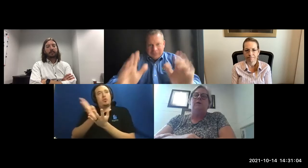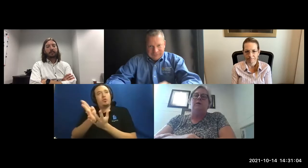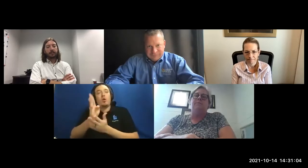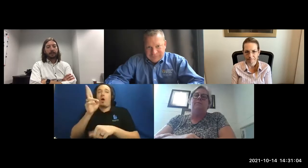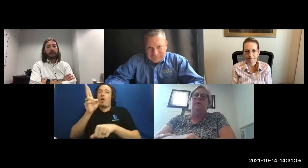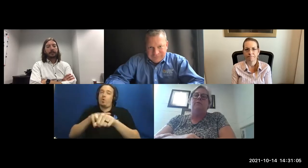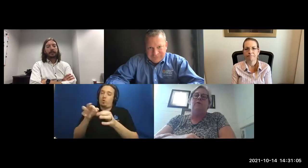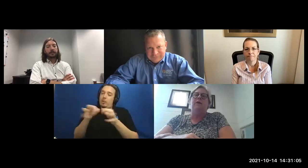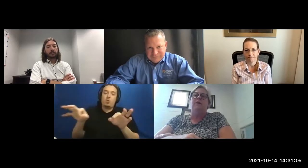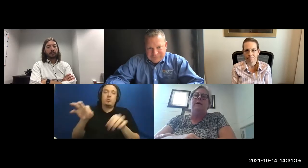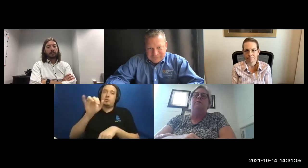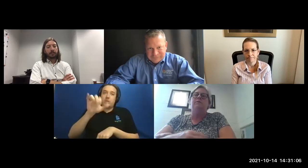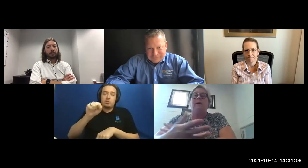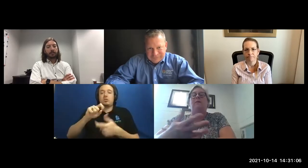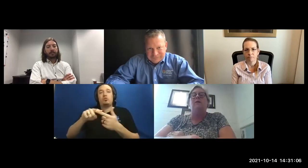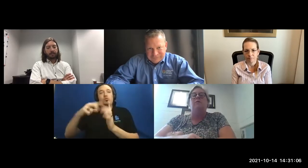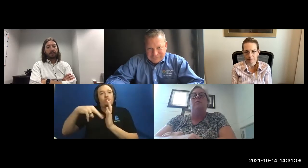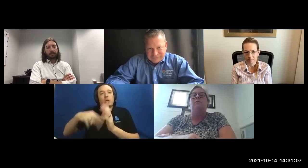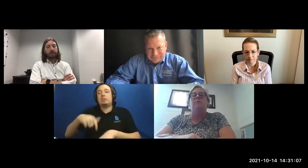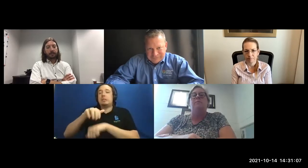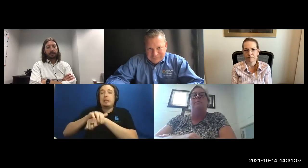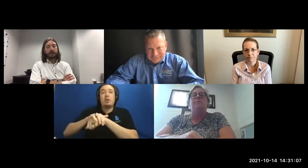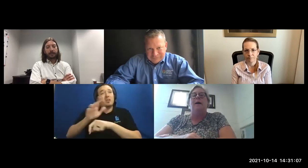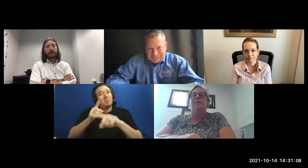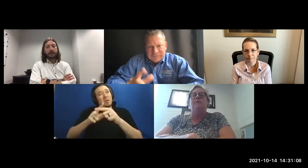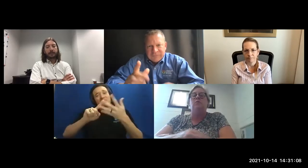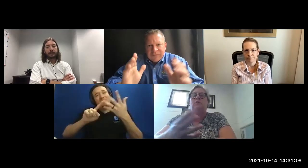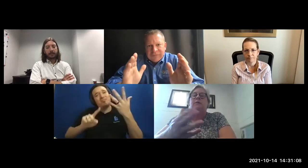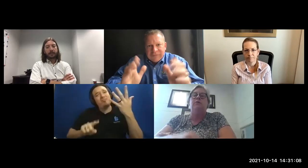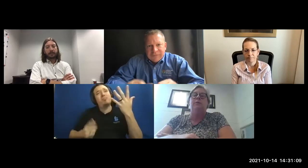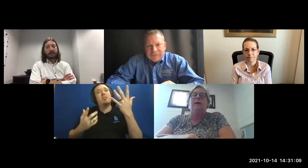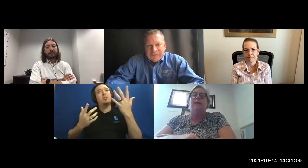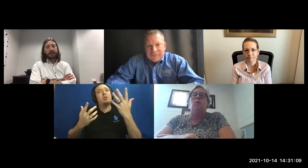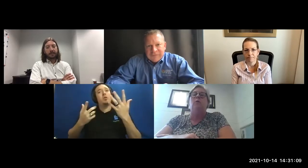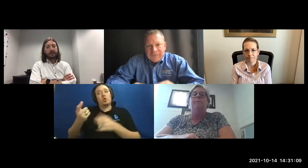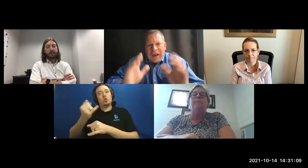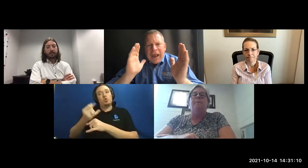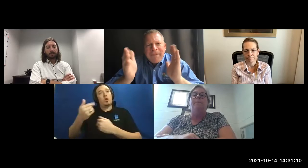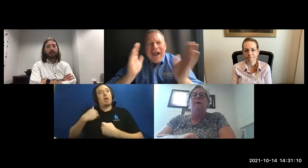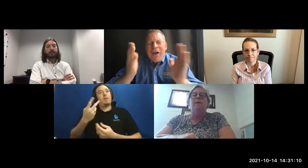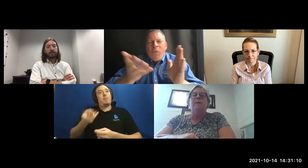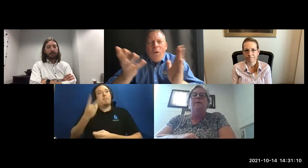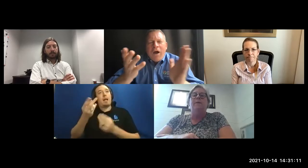language and reading and English, but also this school's doing the bilingual.